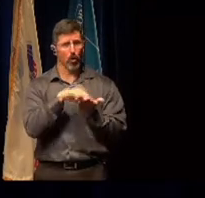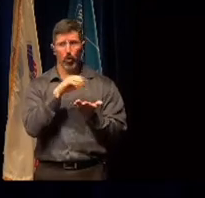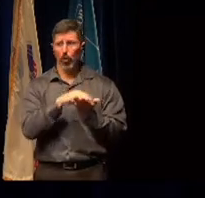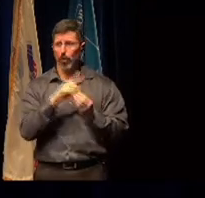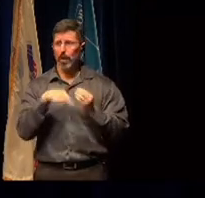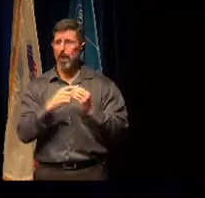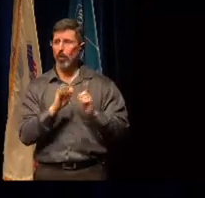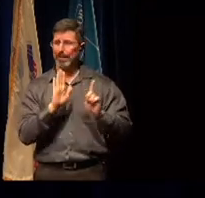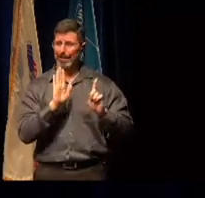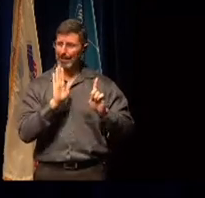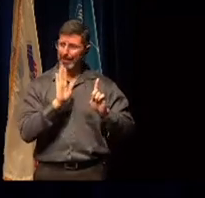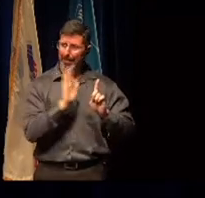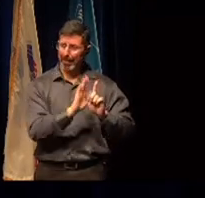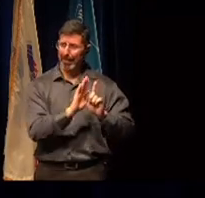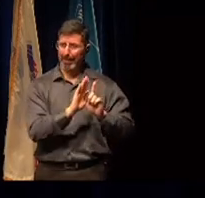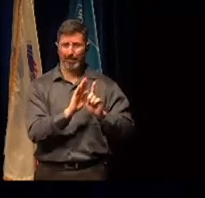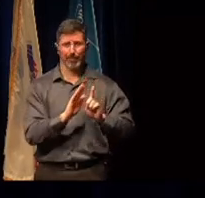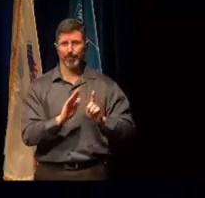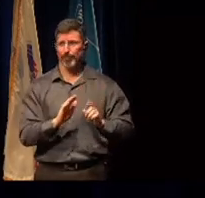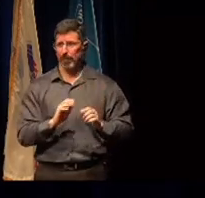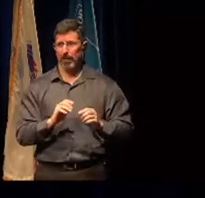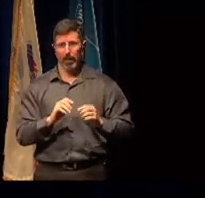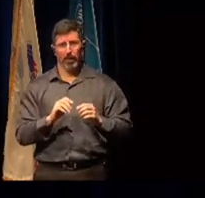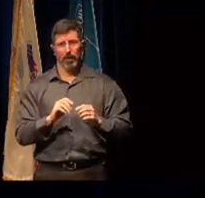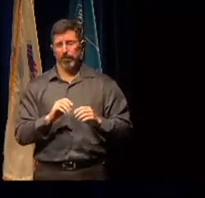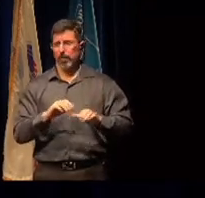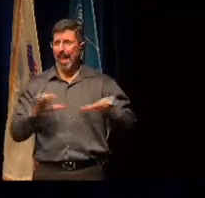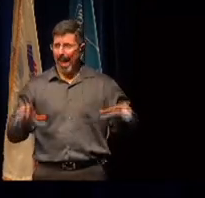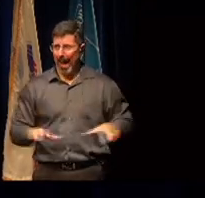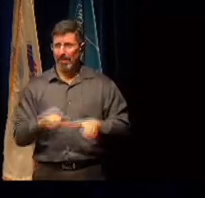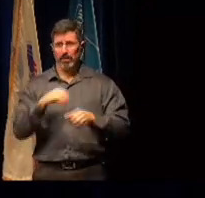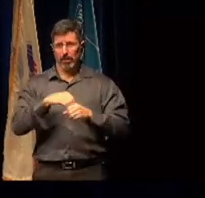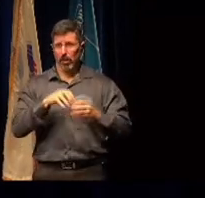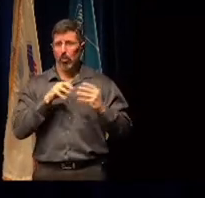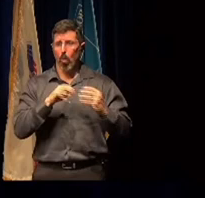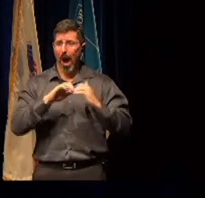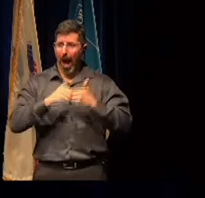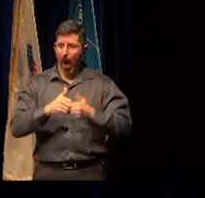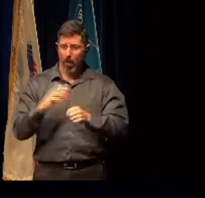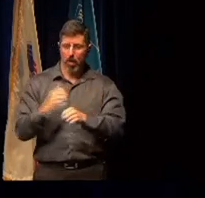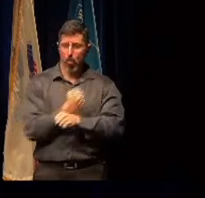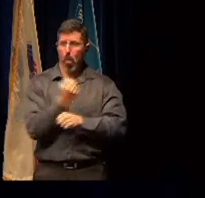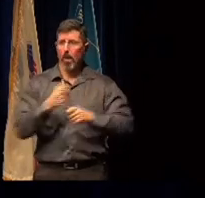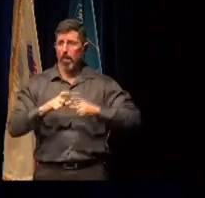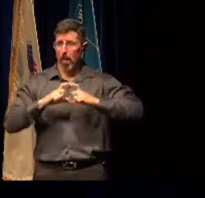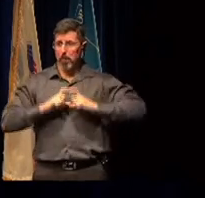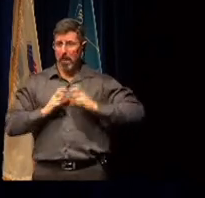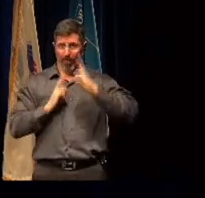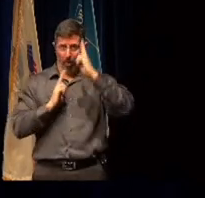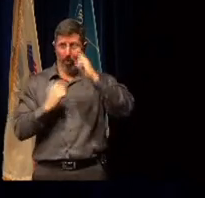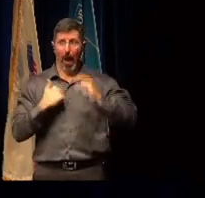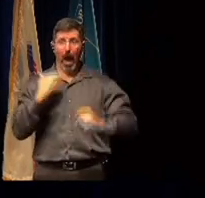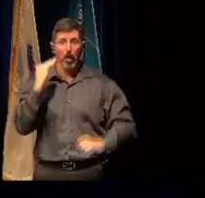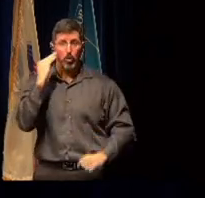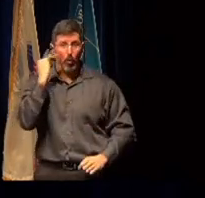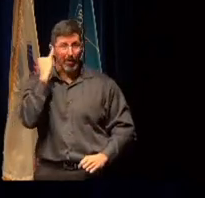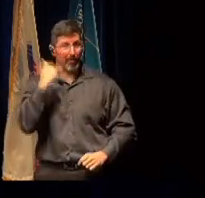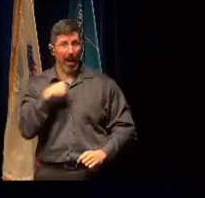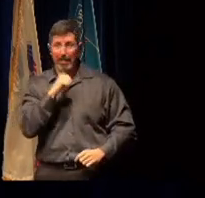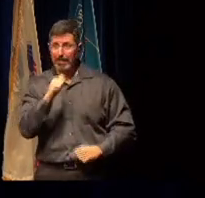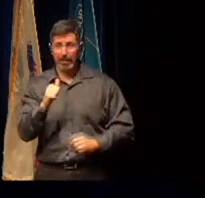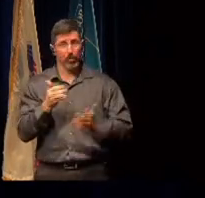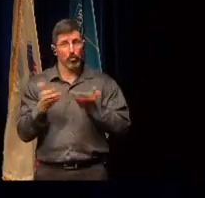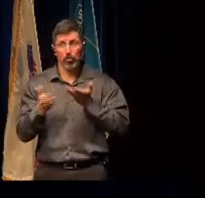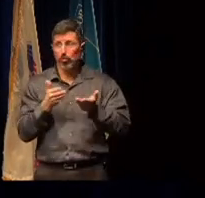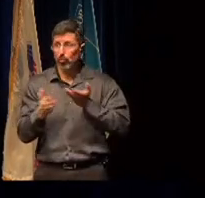Vietnam that resulted in Sergeant Gary Beikirch being awarded the Medal of Honor, I knew that if I didn't serve my country,